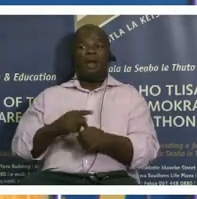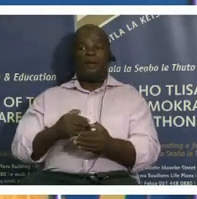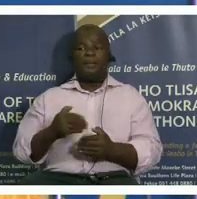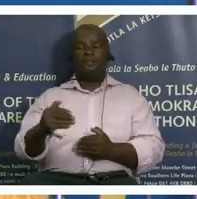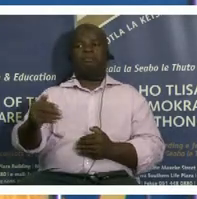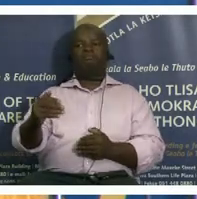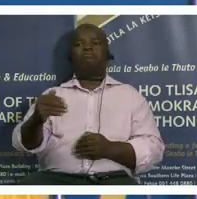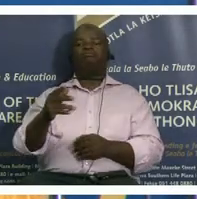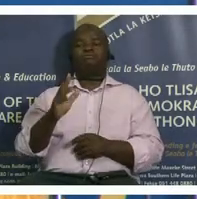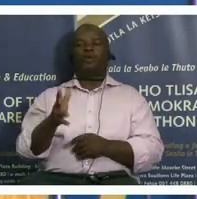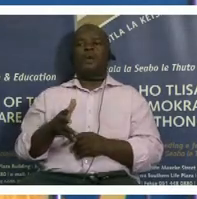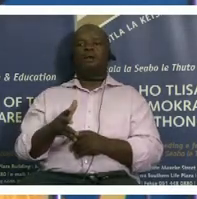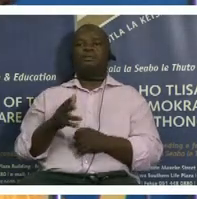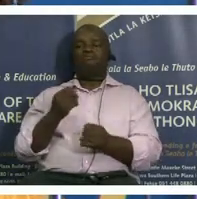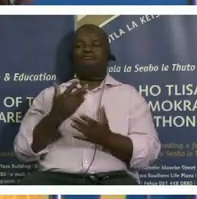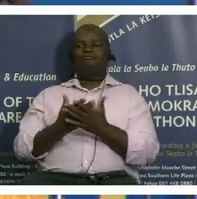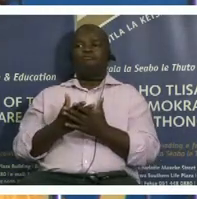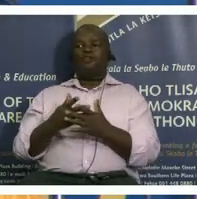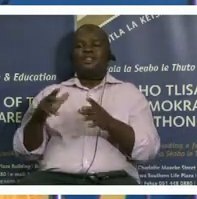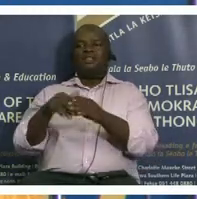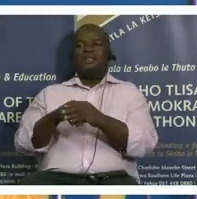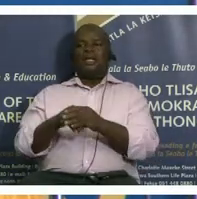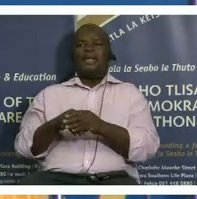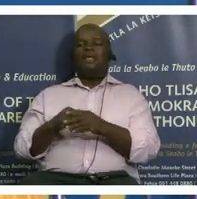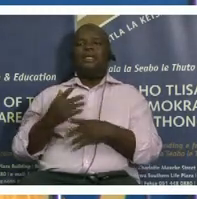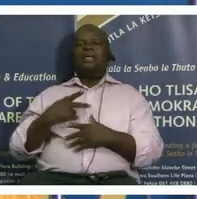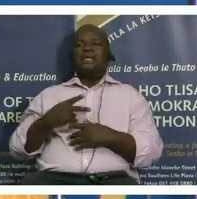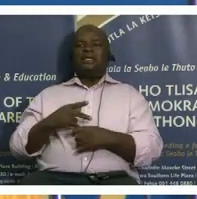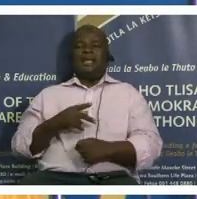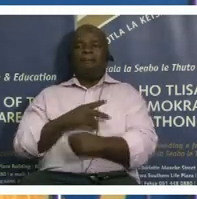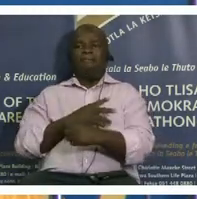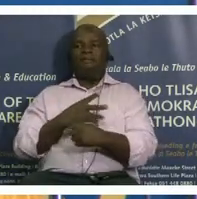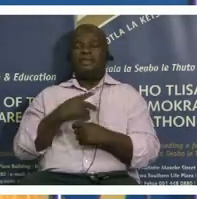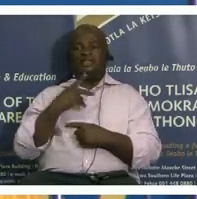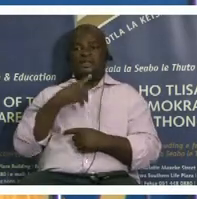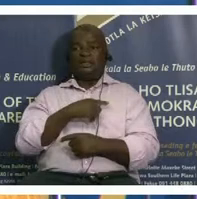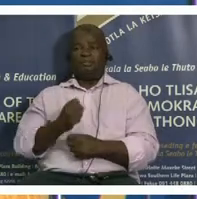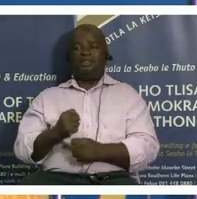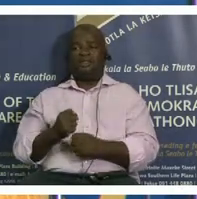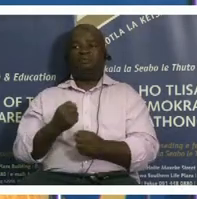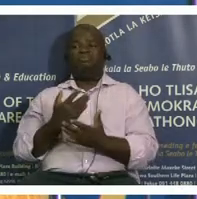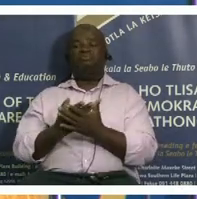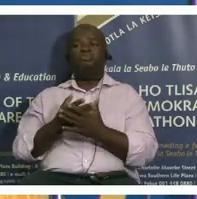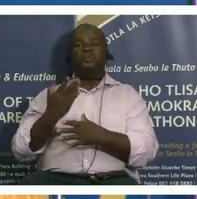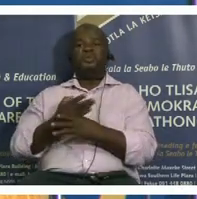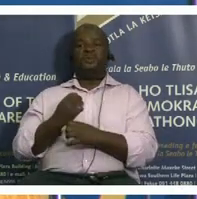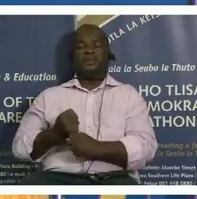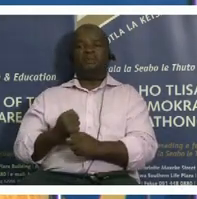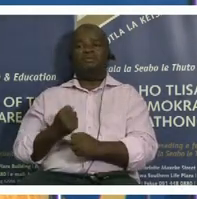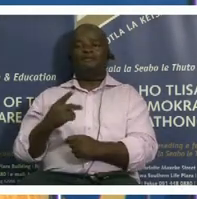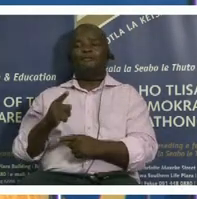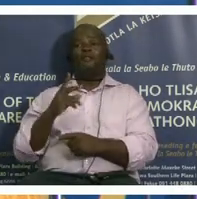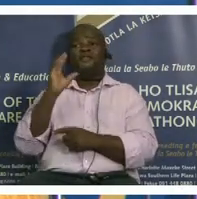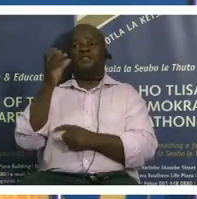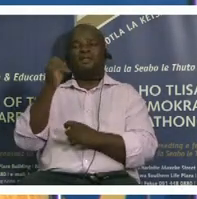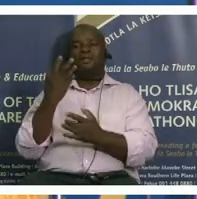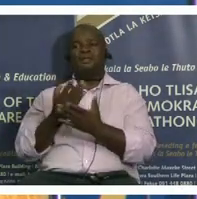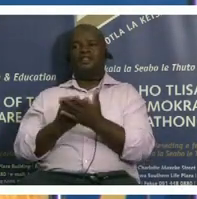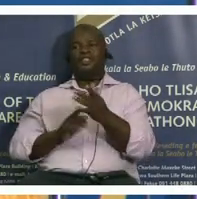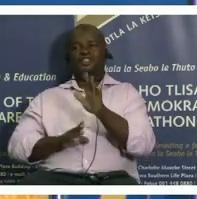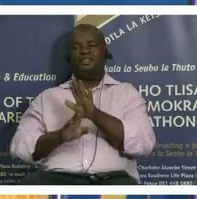be characterized by courage and decisive action to set the Free State on a new path of